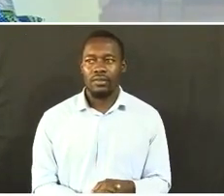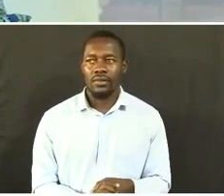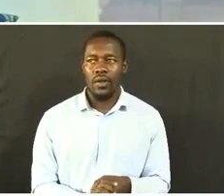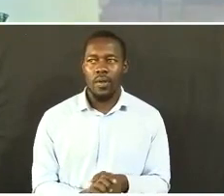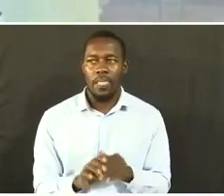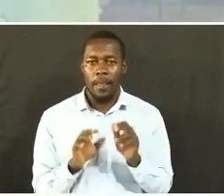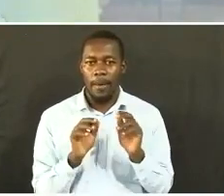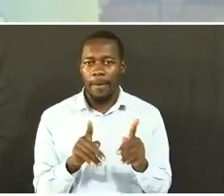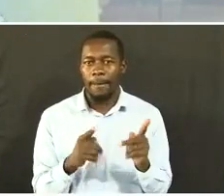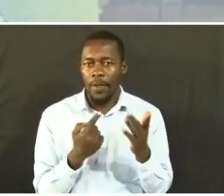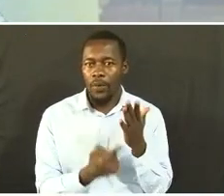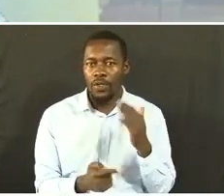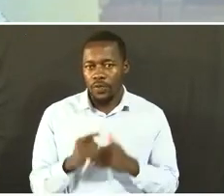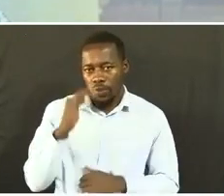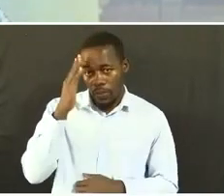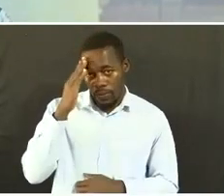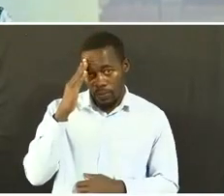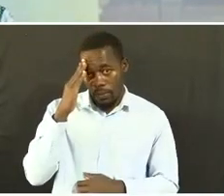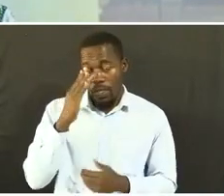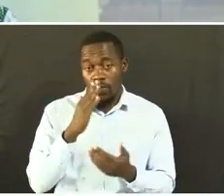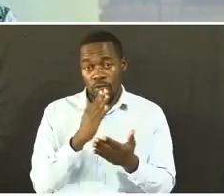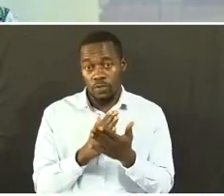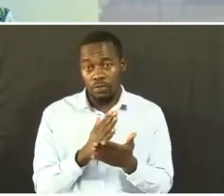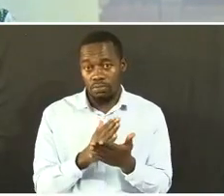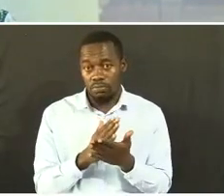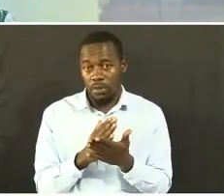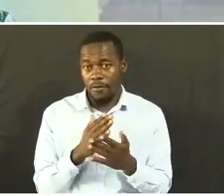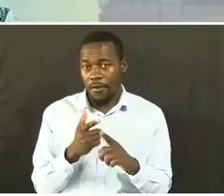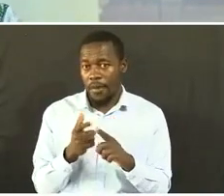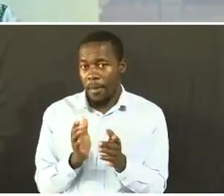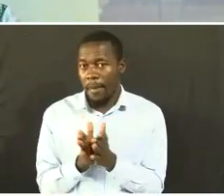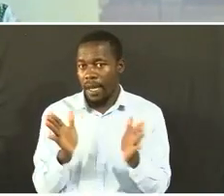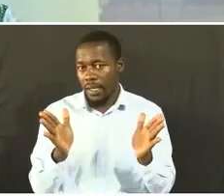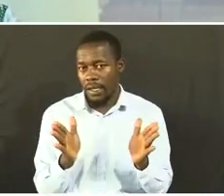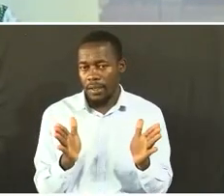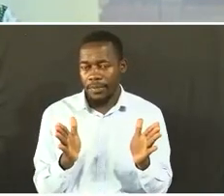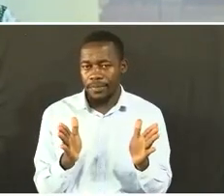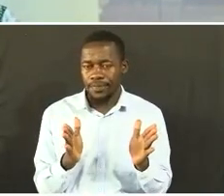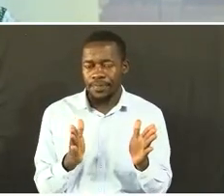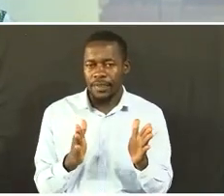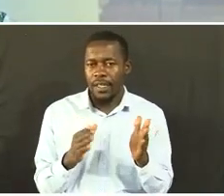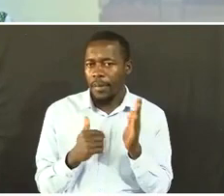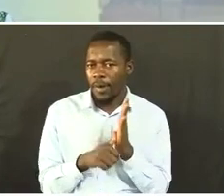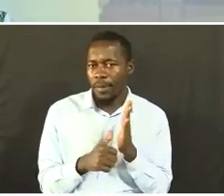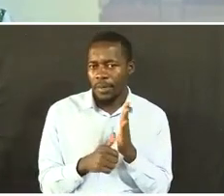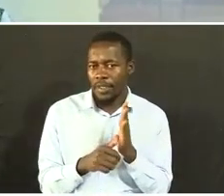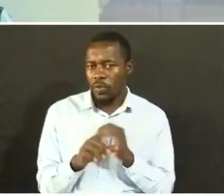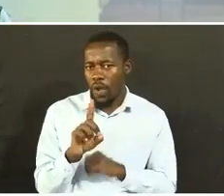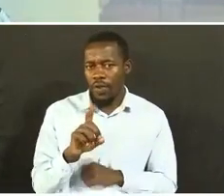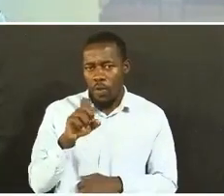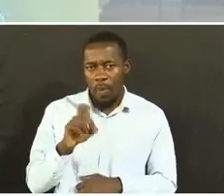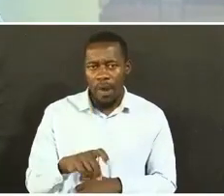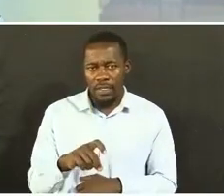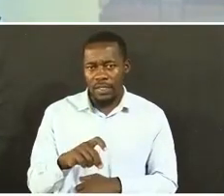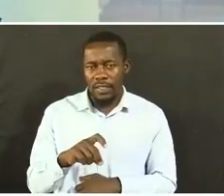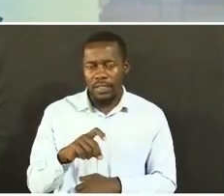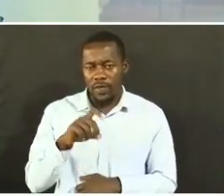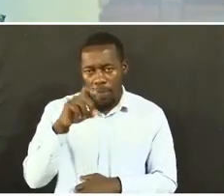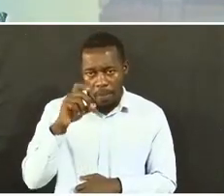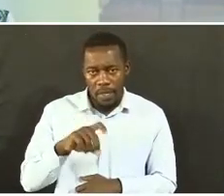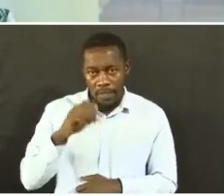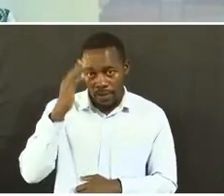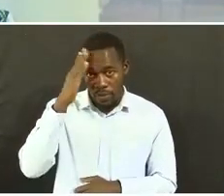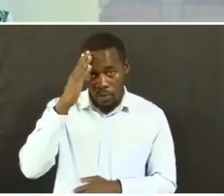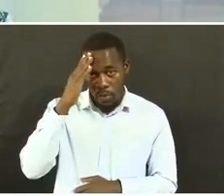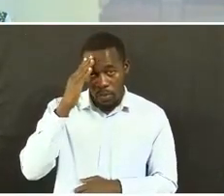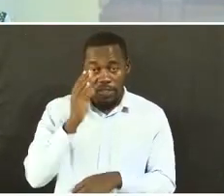What we know is that, of course, from the public health perspective, the issue here is that we need to be aware. As a church community, we